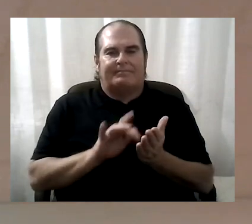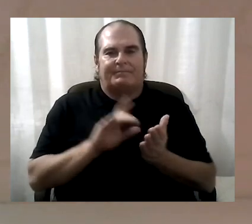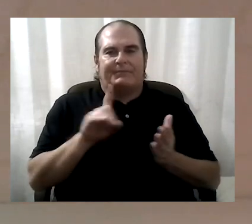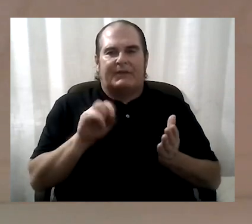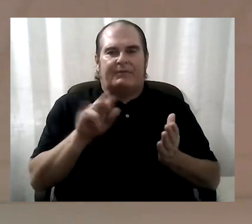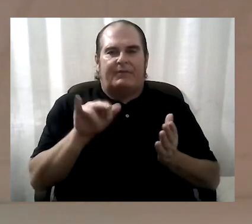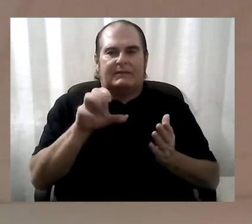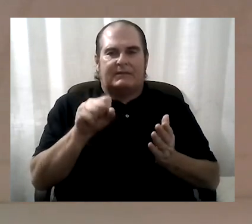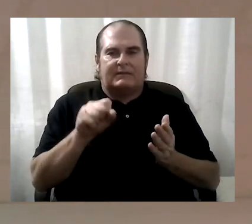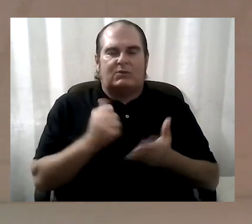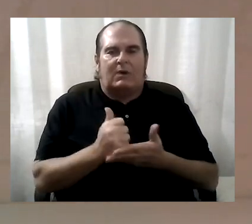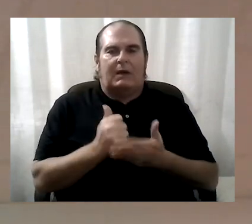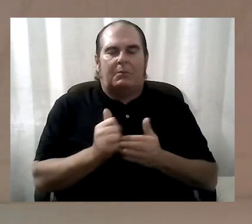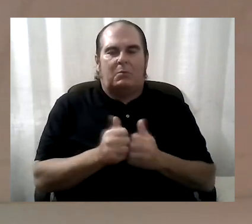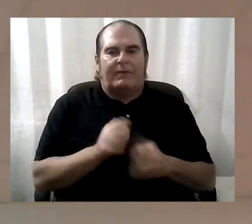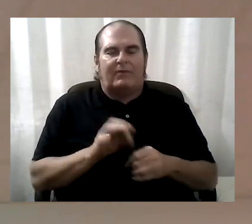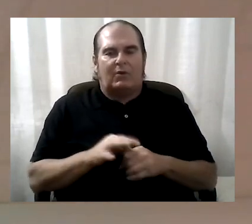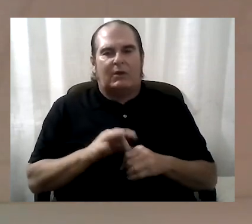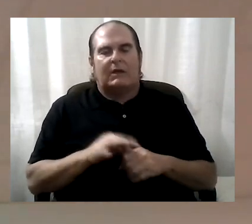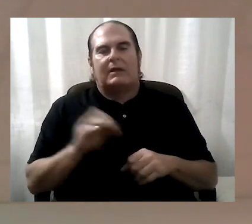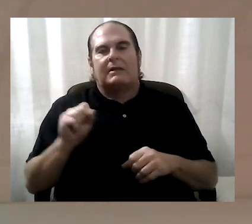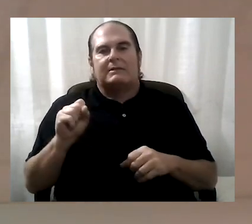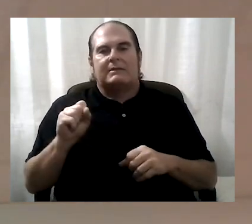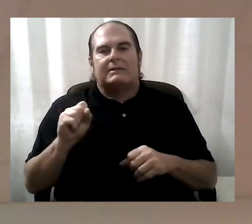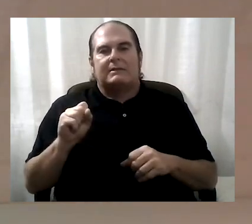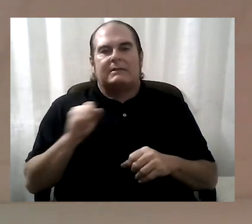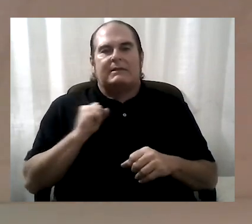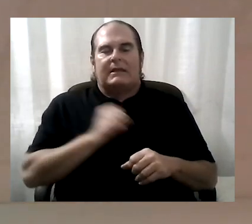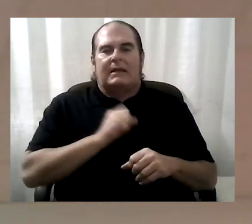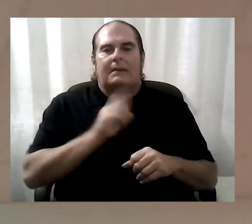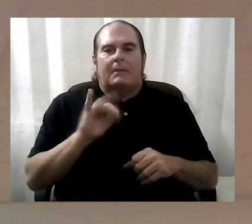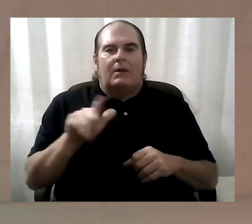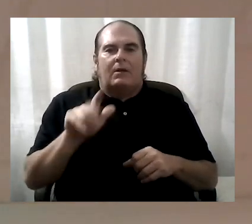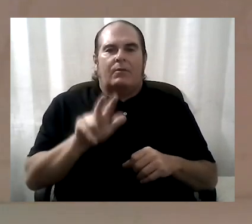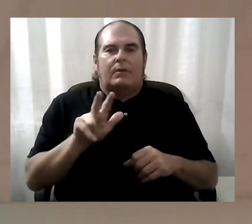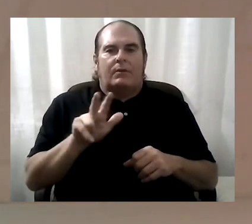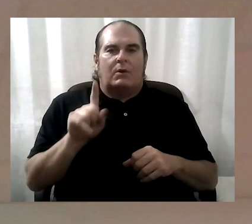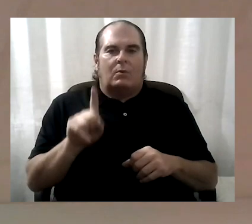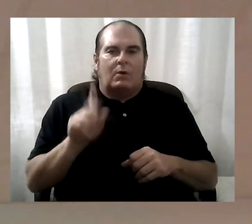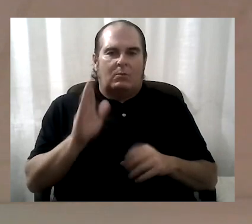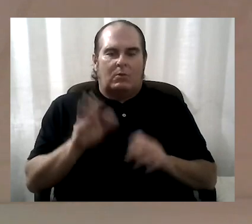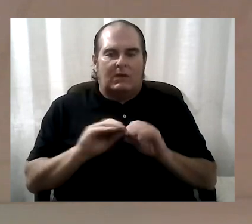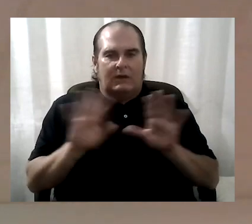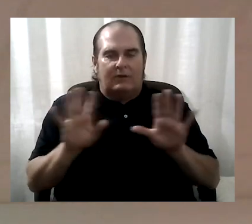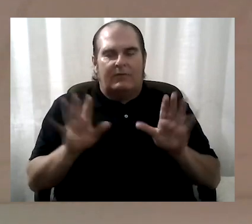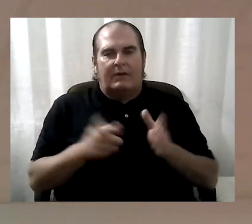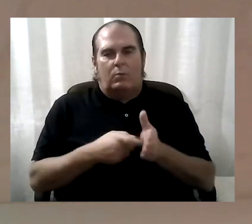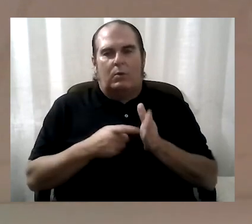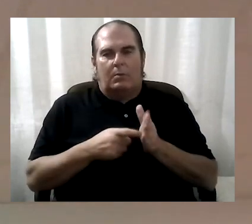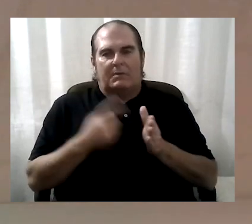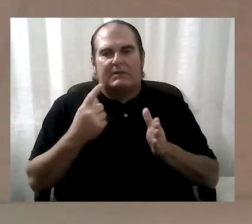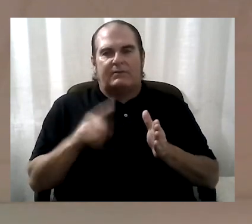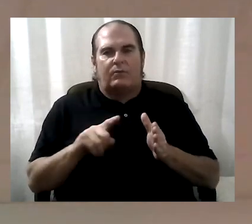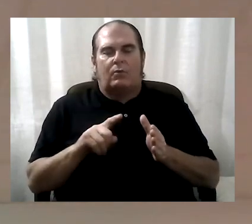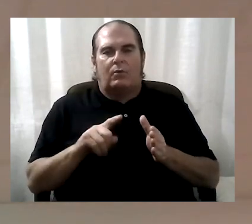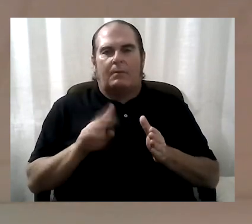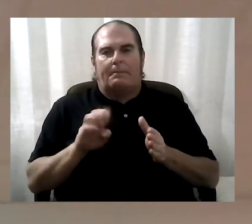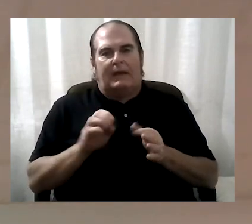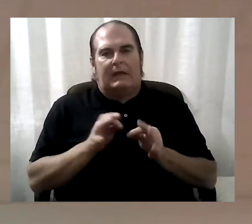Senate Bill 331, which would clarify the requirements for being an interpreter working in an